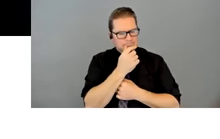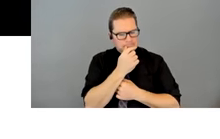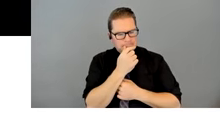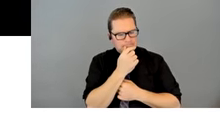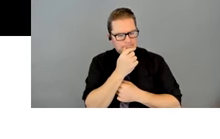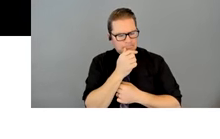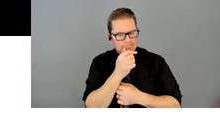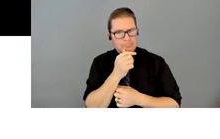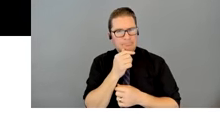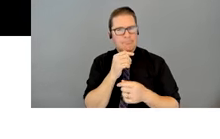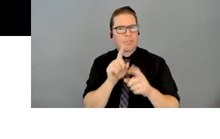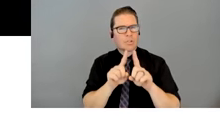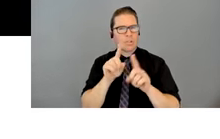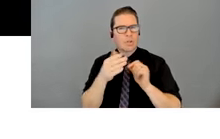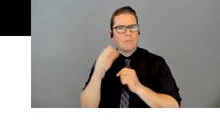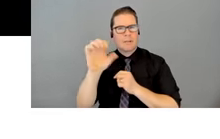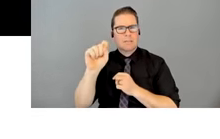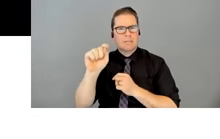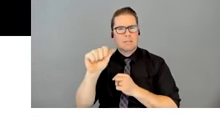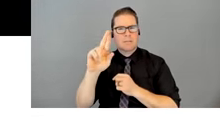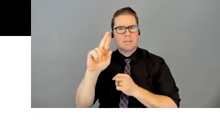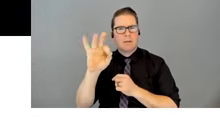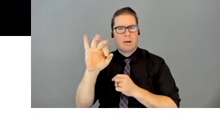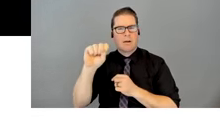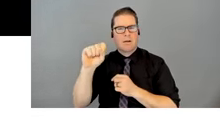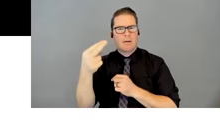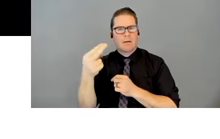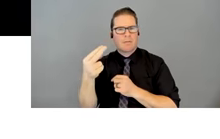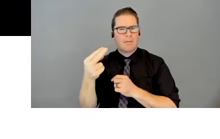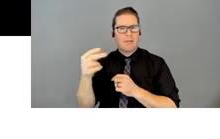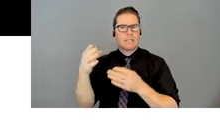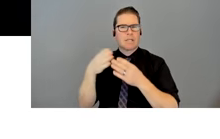the Starfish general concern option for a